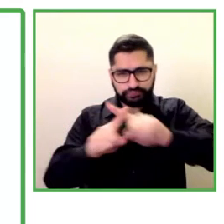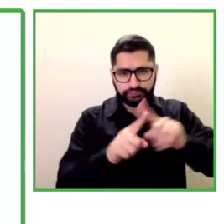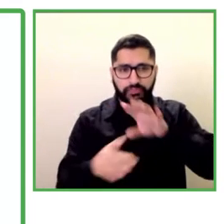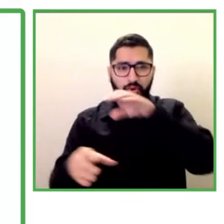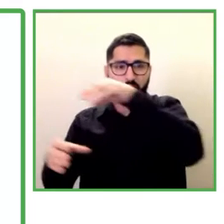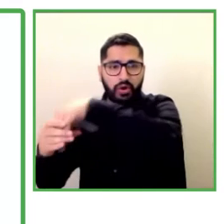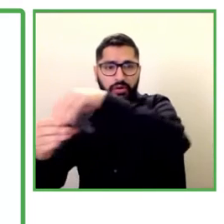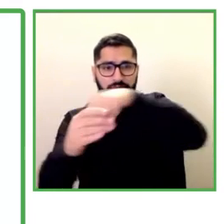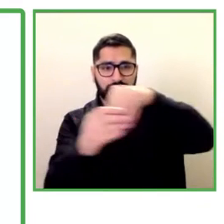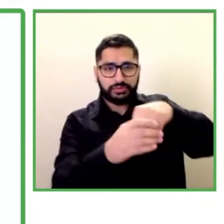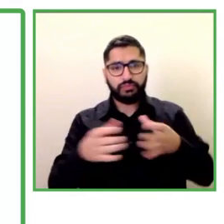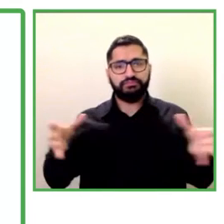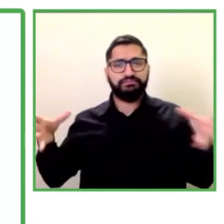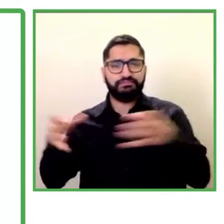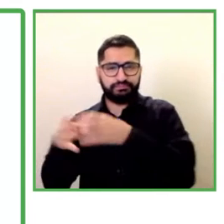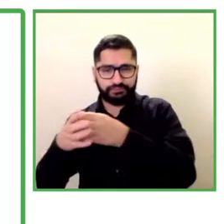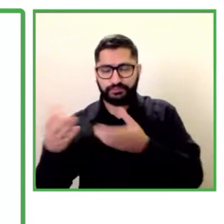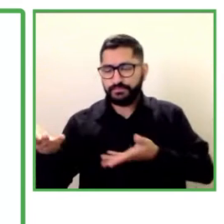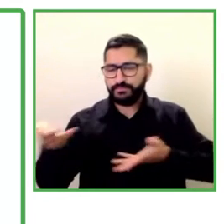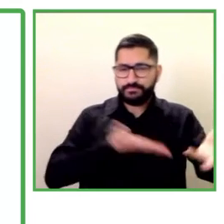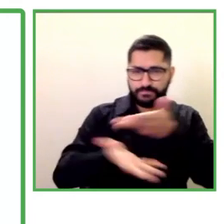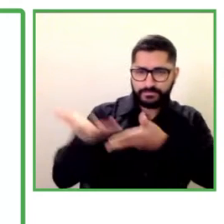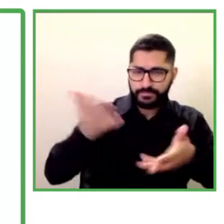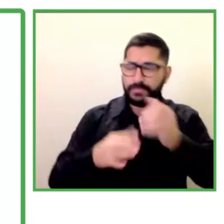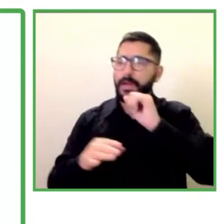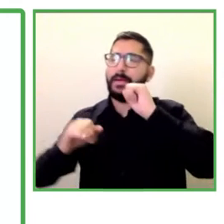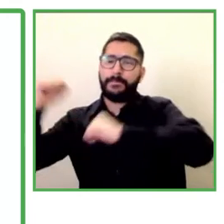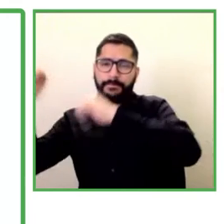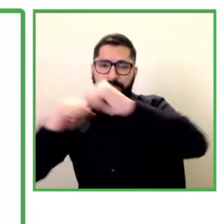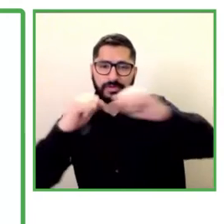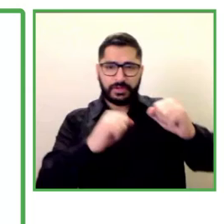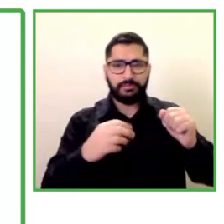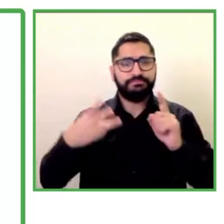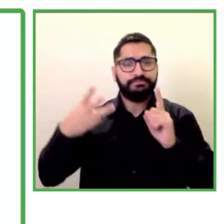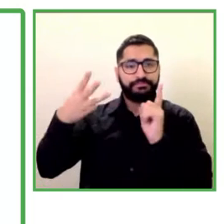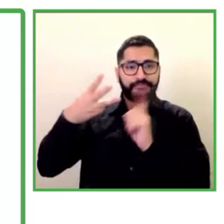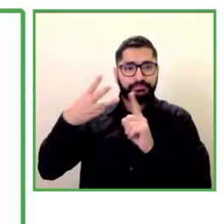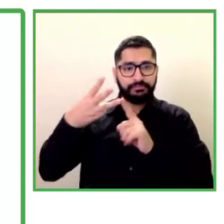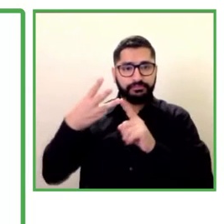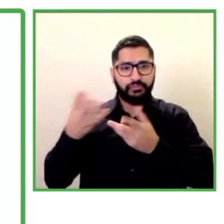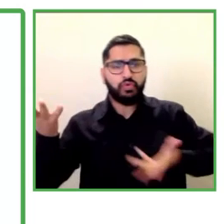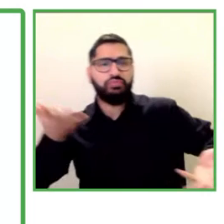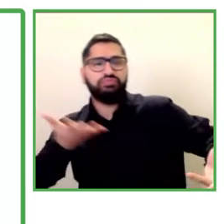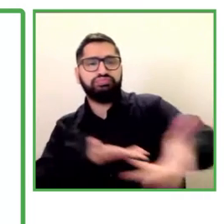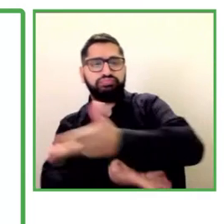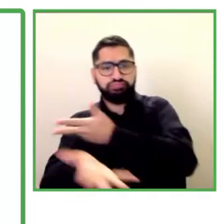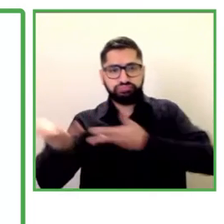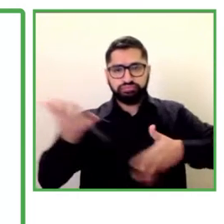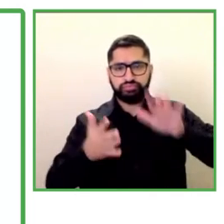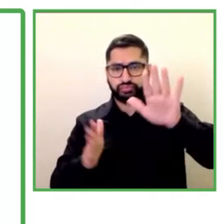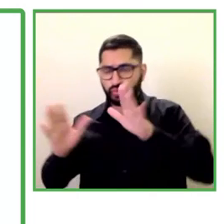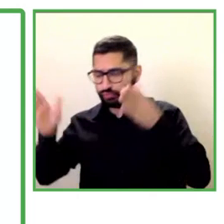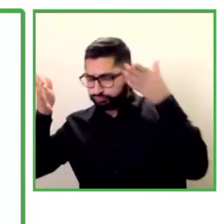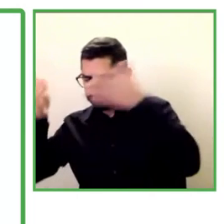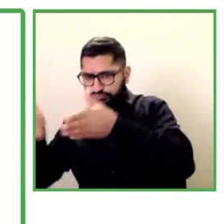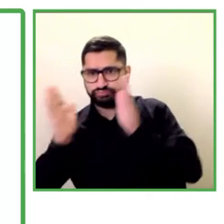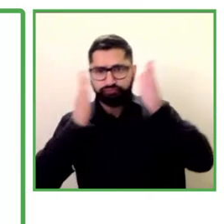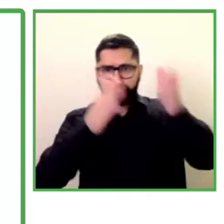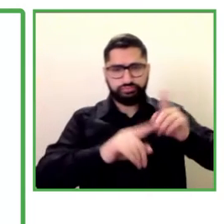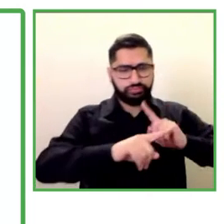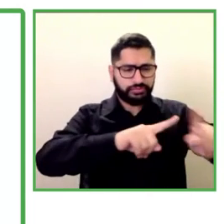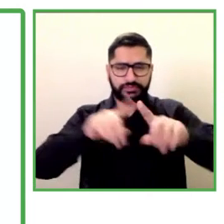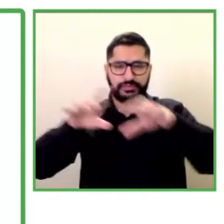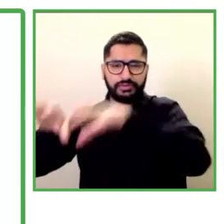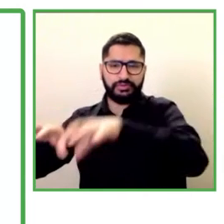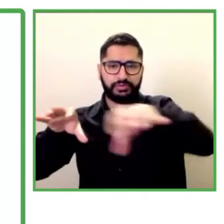organizations, by other important stakeholders, to collaborate with the public entities, because those are the ones that are defining